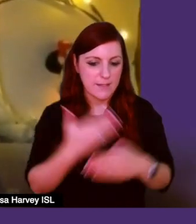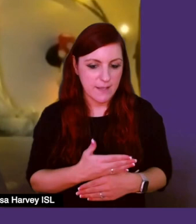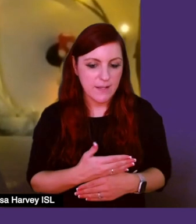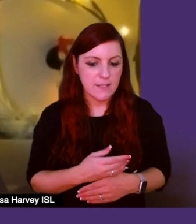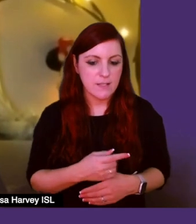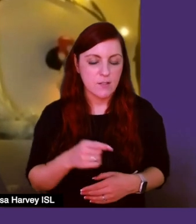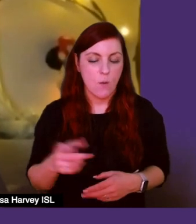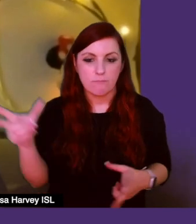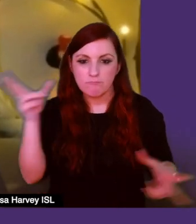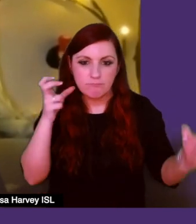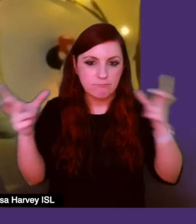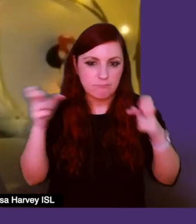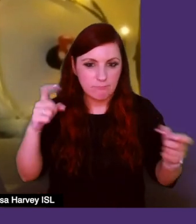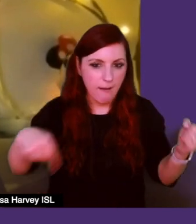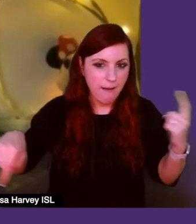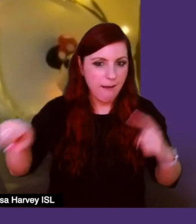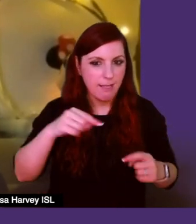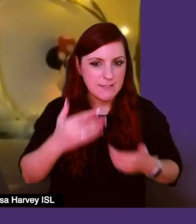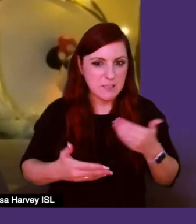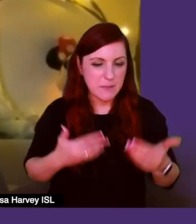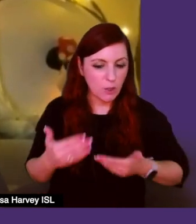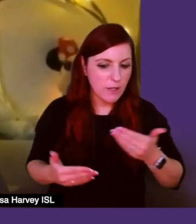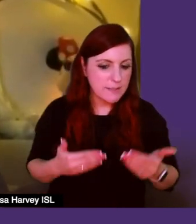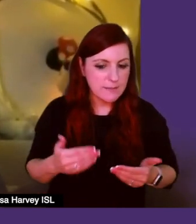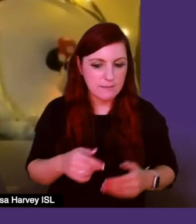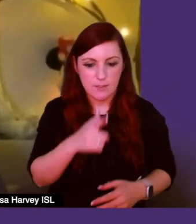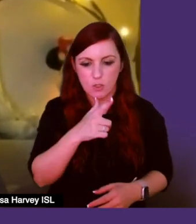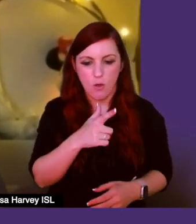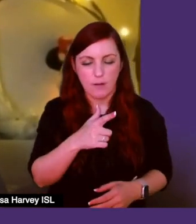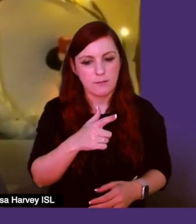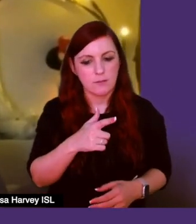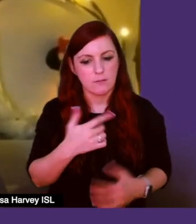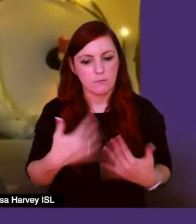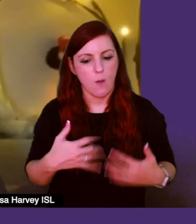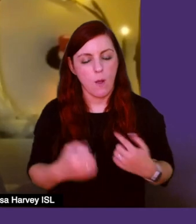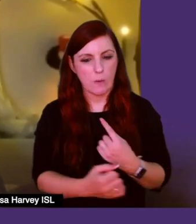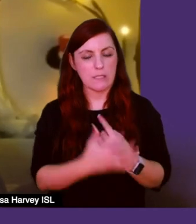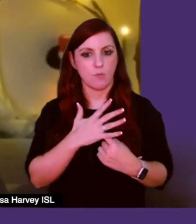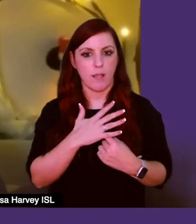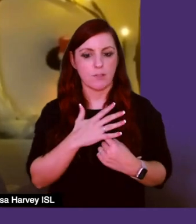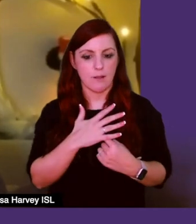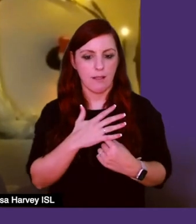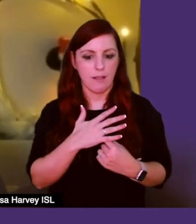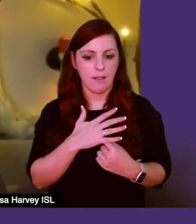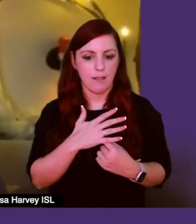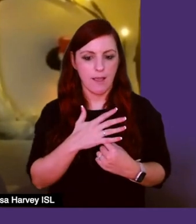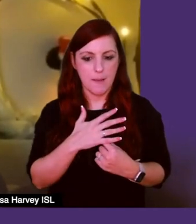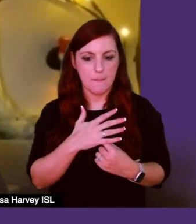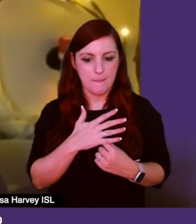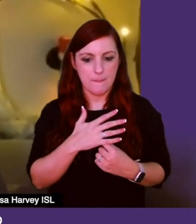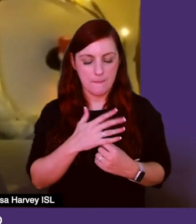here. Hearing the speakers talk is very inspirational, I have to